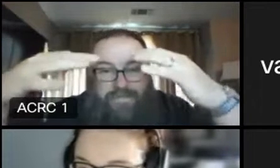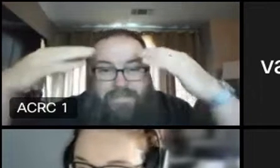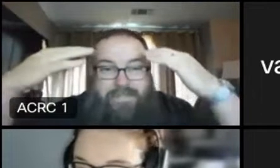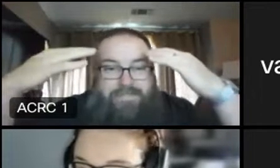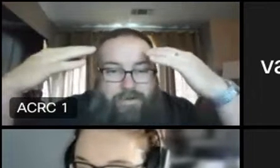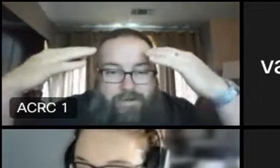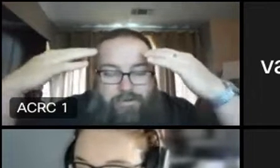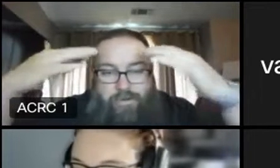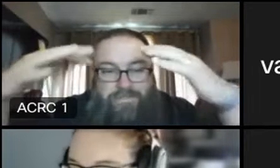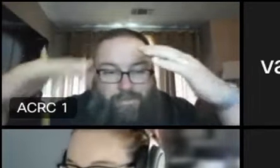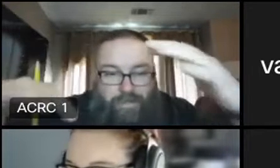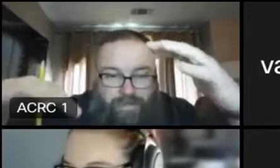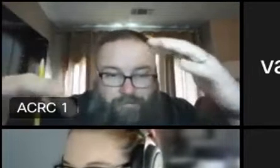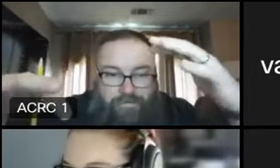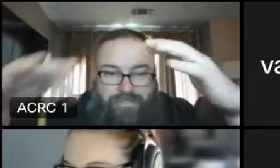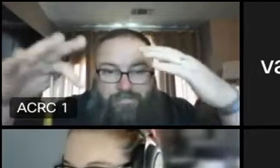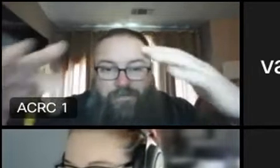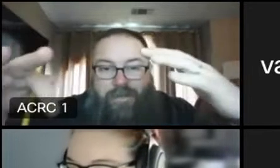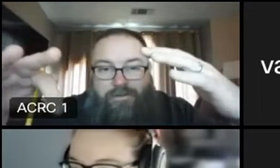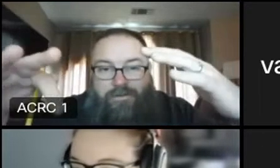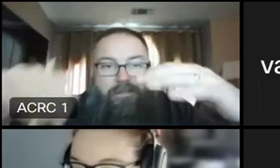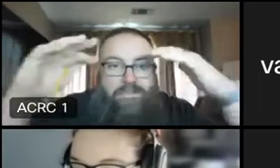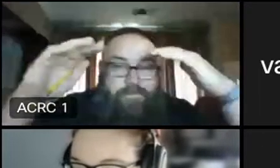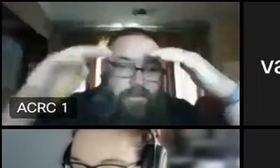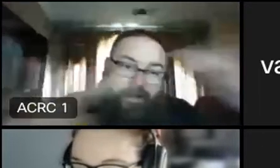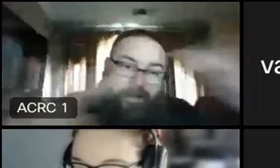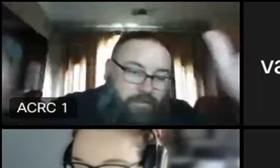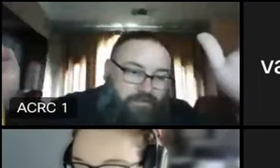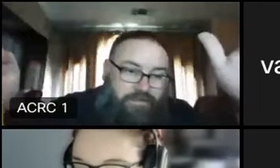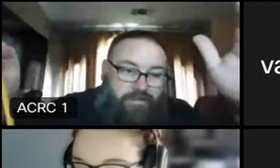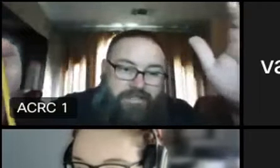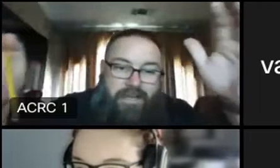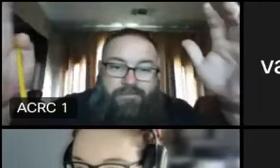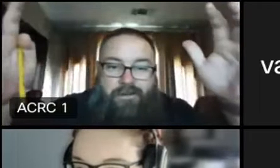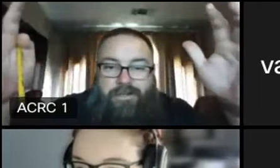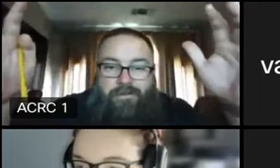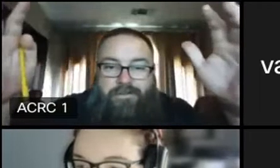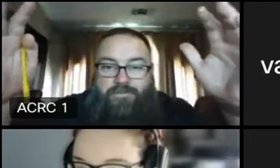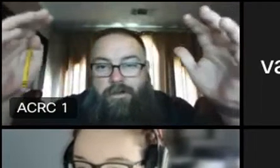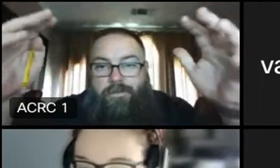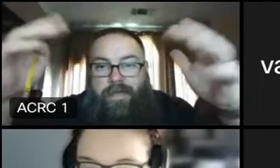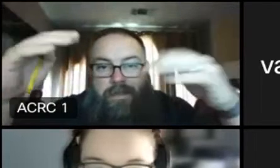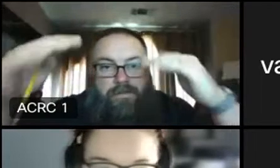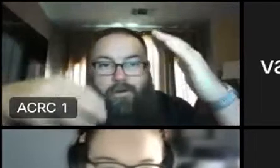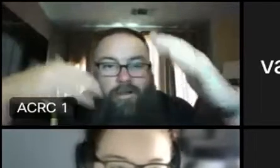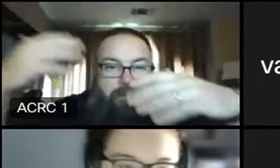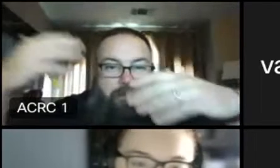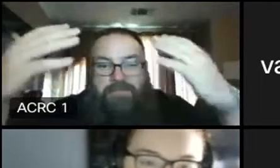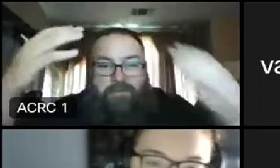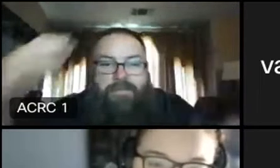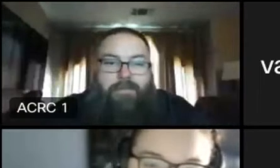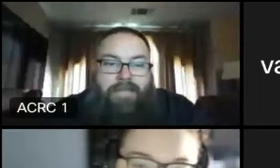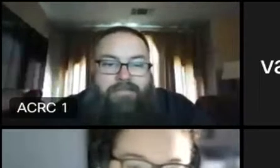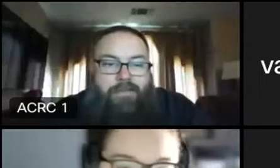about this, because I want to hear what you guys are thinking about this as providers. You've got a bunch of regional center staff on here as well that, are going to